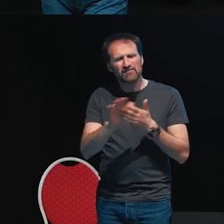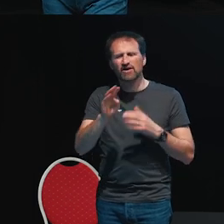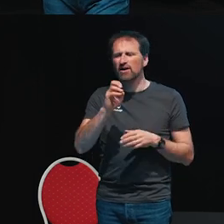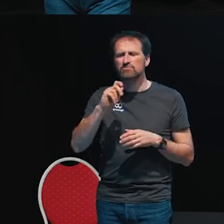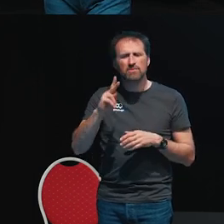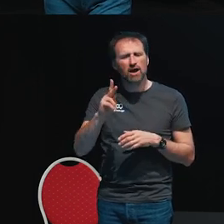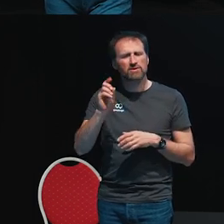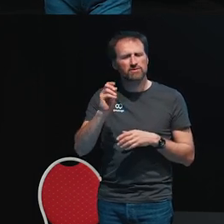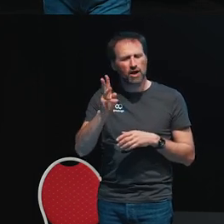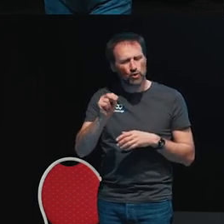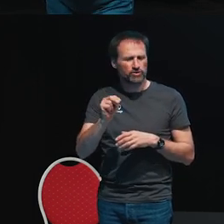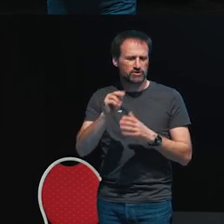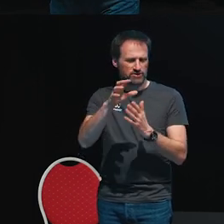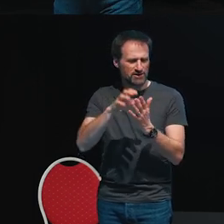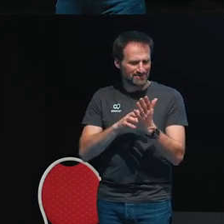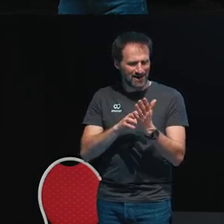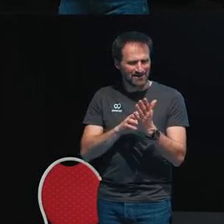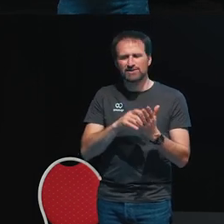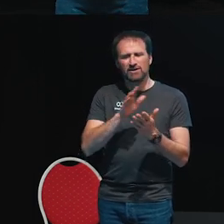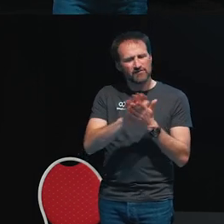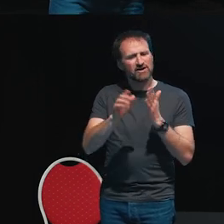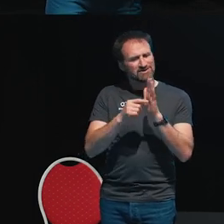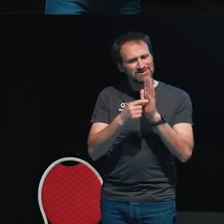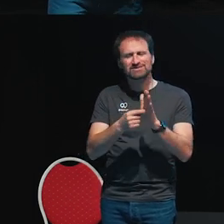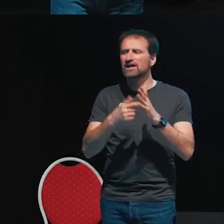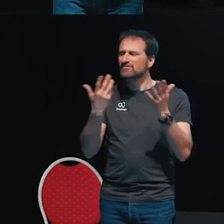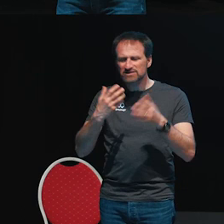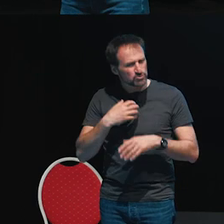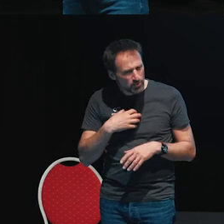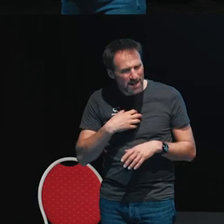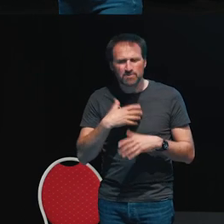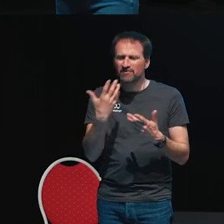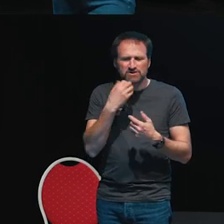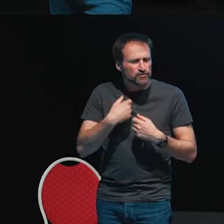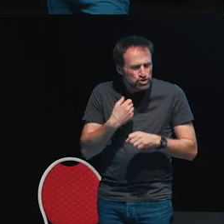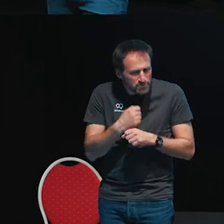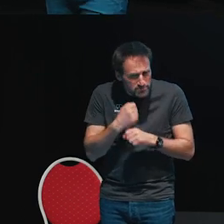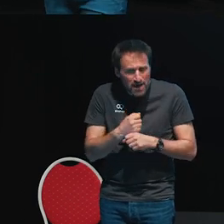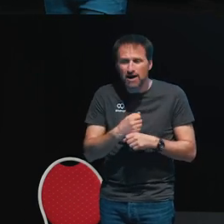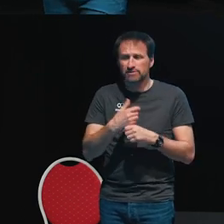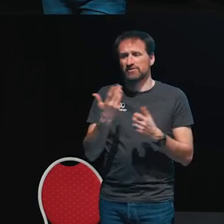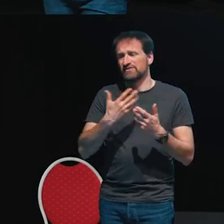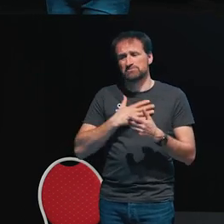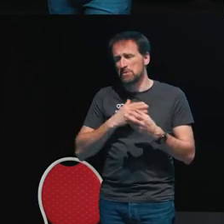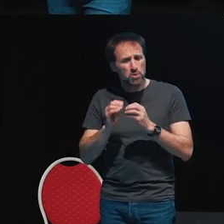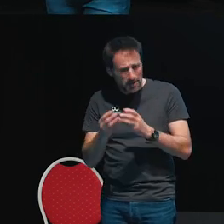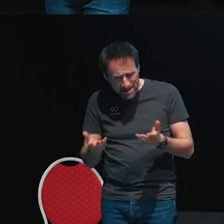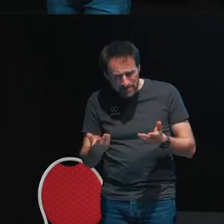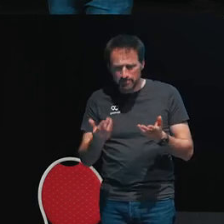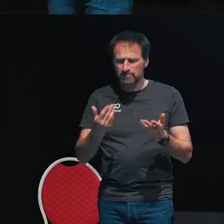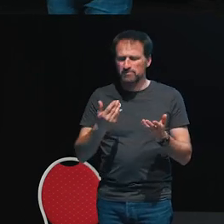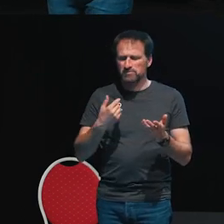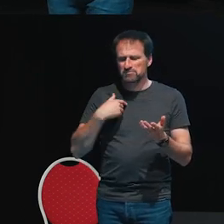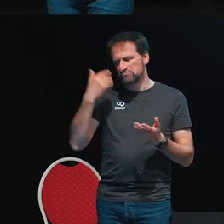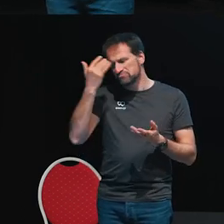that says what the problem is, here's what I want to do, or here's the kind of problem I have, and sort of the